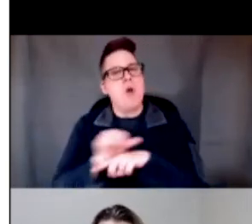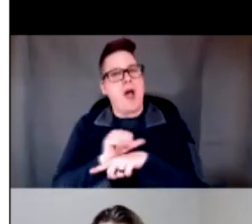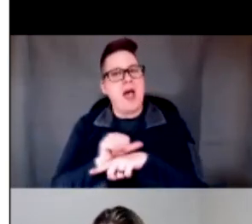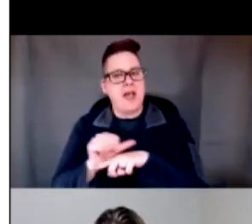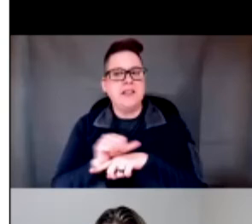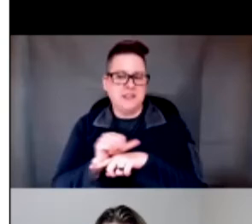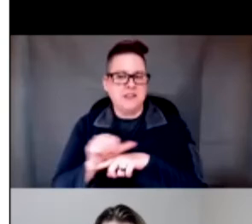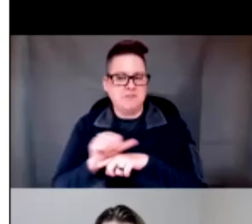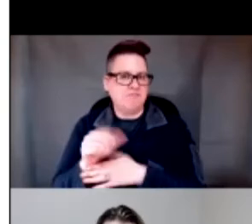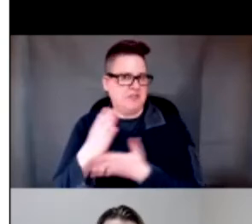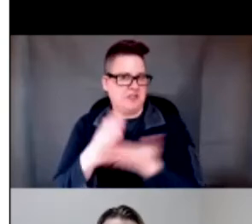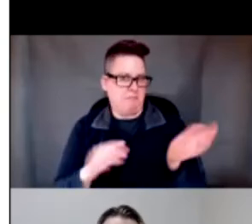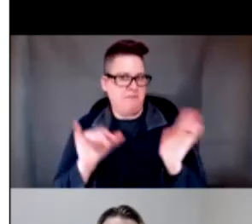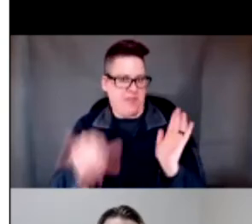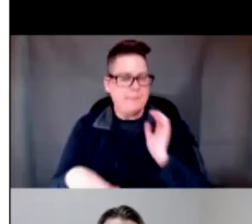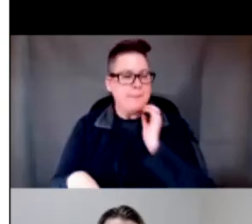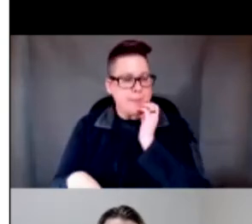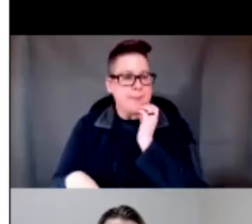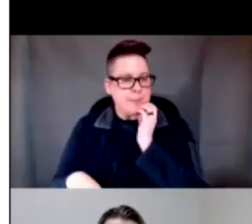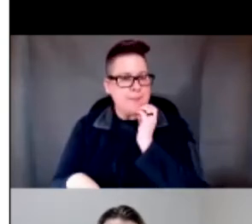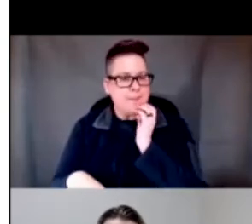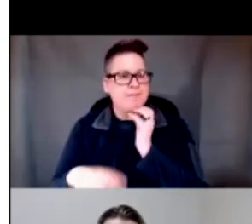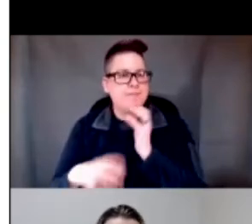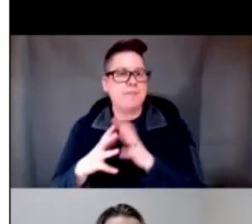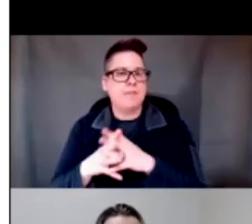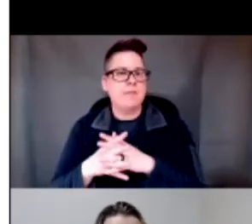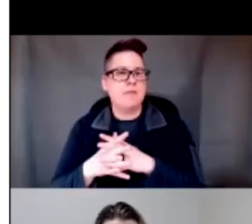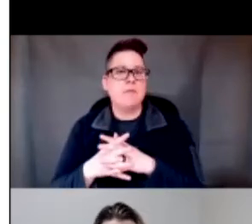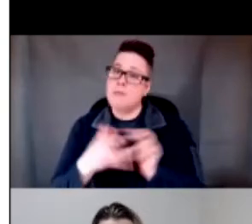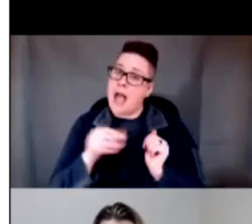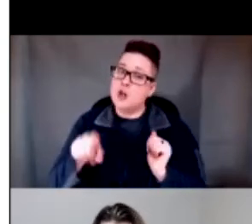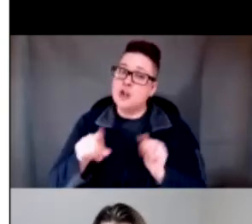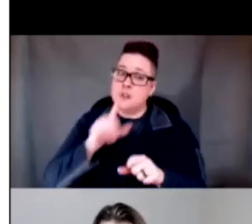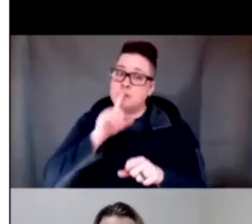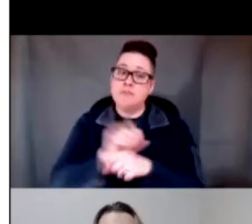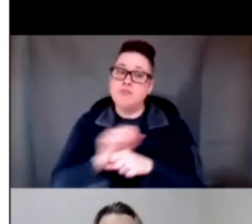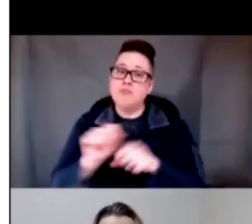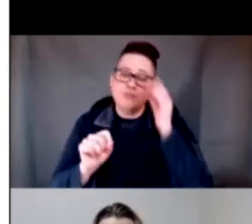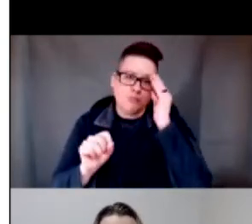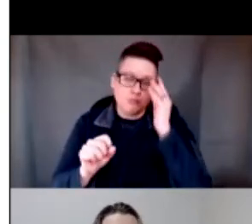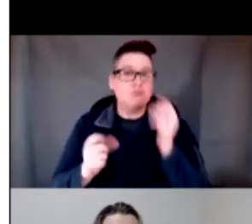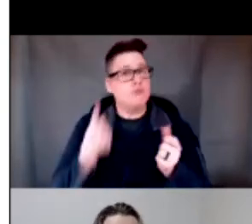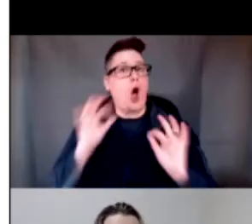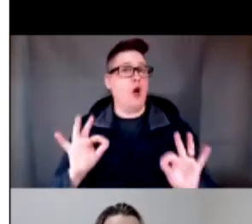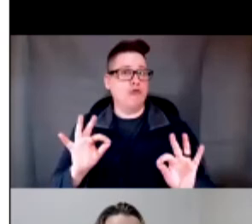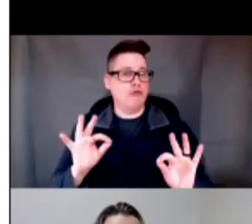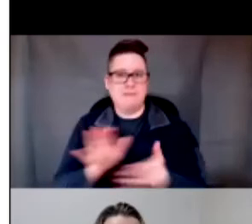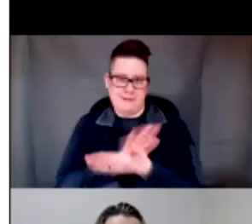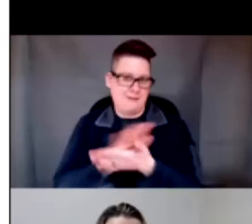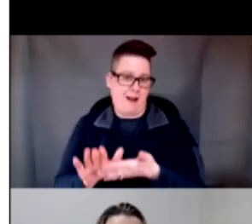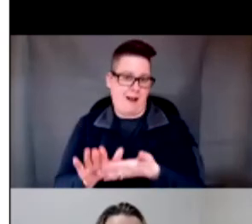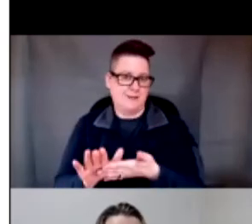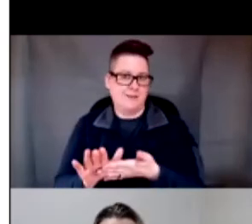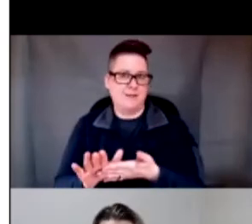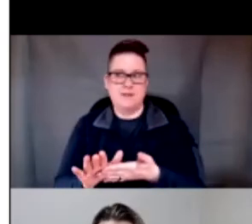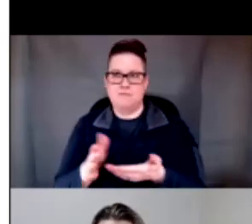those strategies, and she was able to really grasp it and understand it. And it was nice that we were able to do it